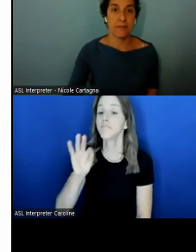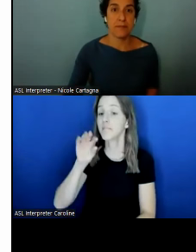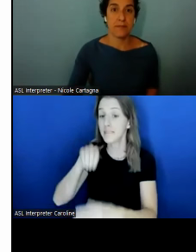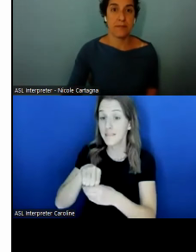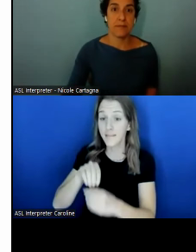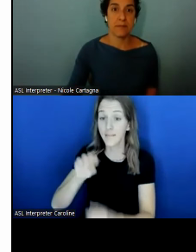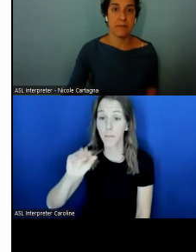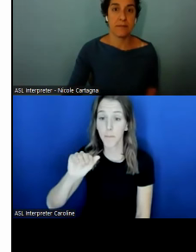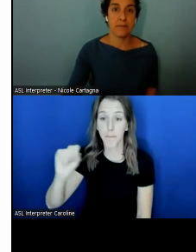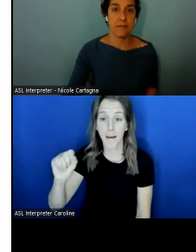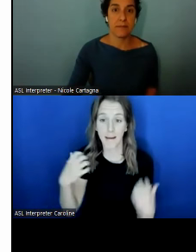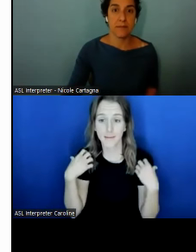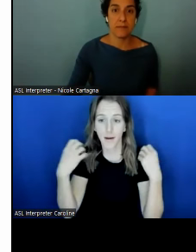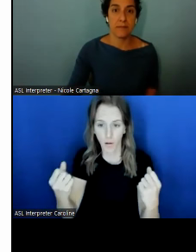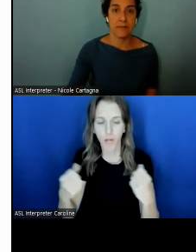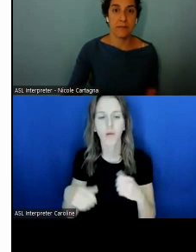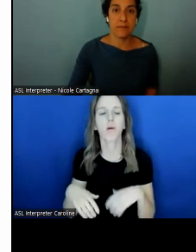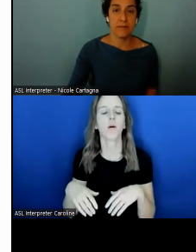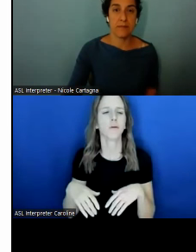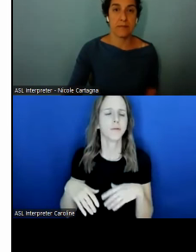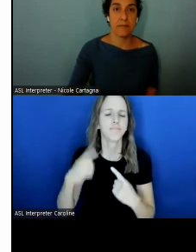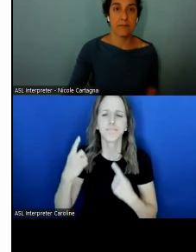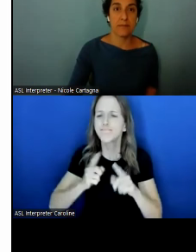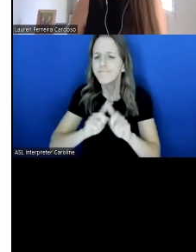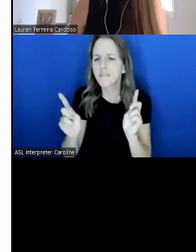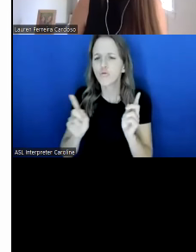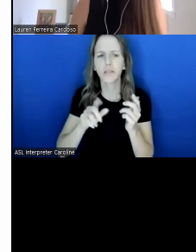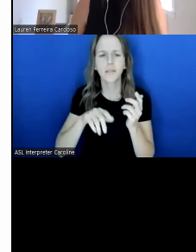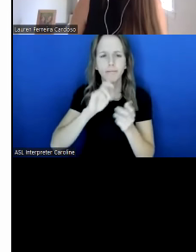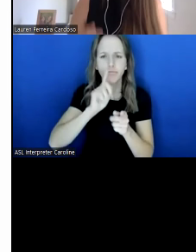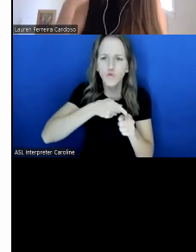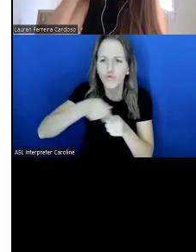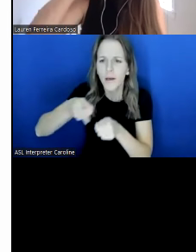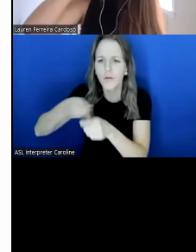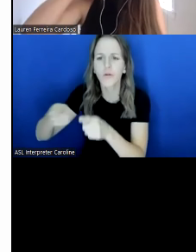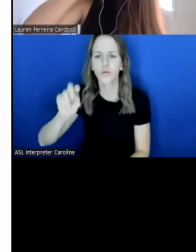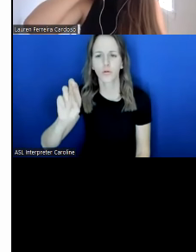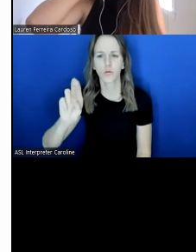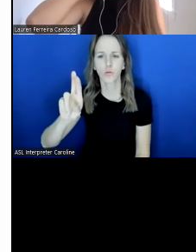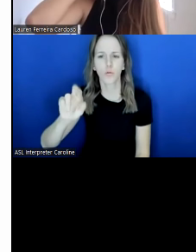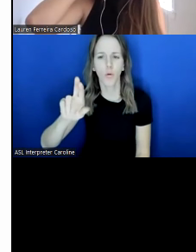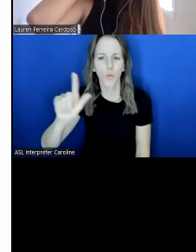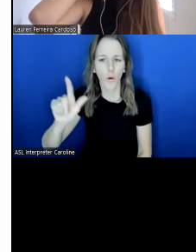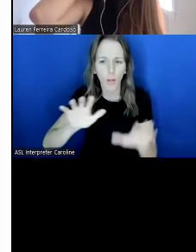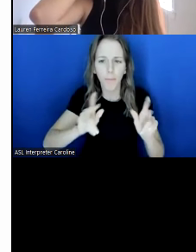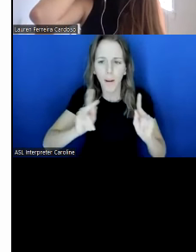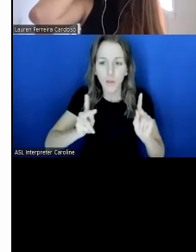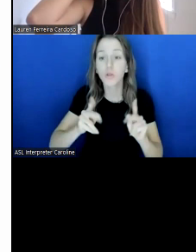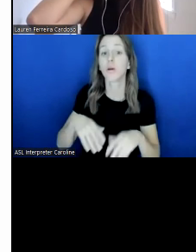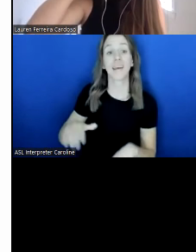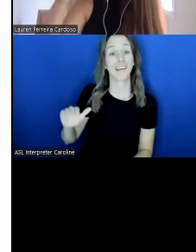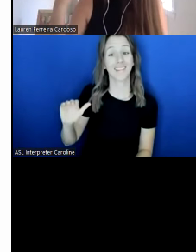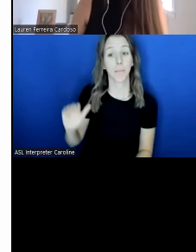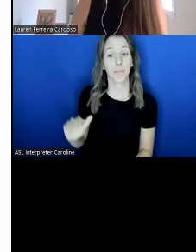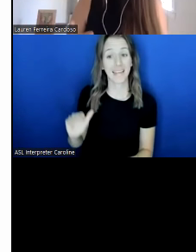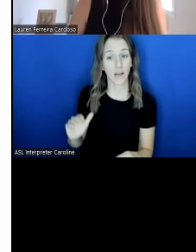to think about different granular rural populations, in the pediatric ED at BMC,